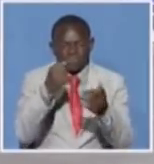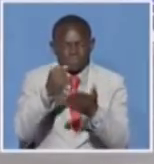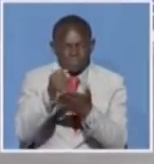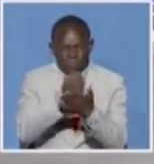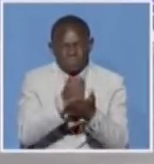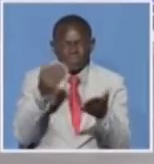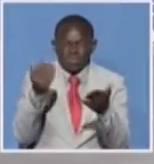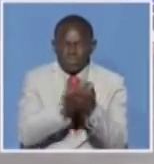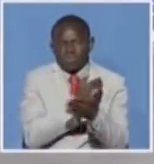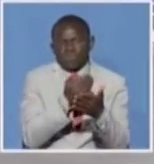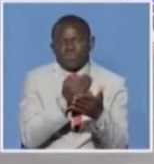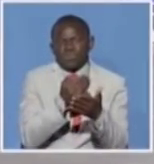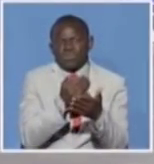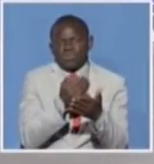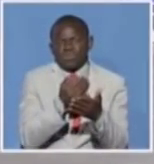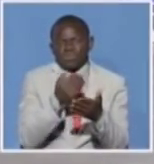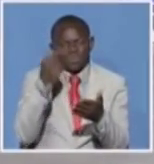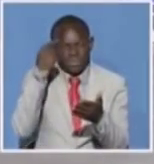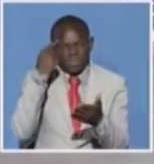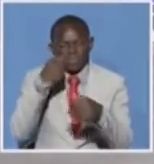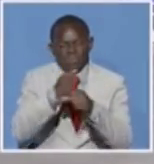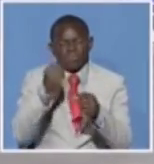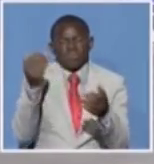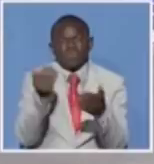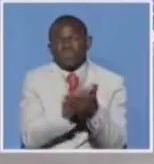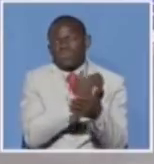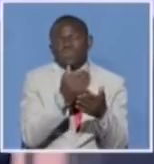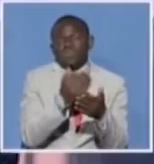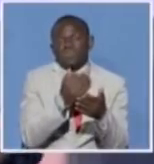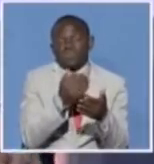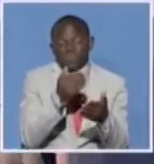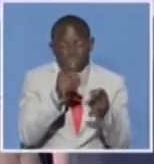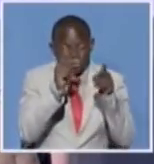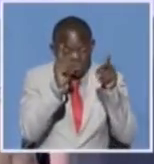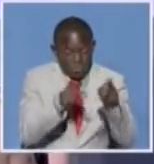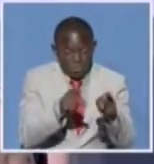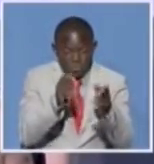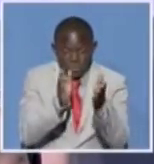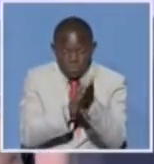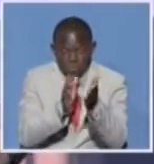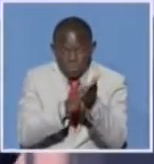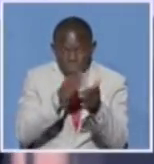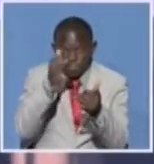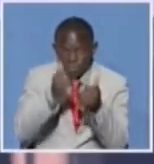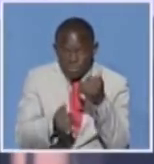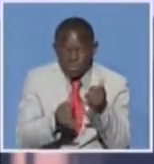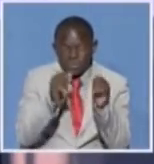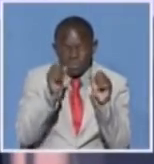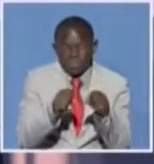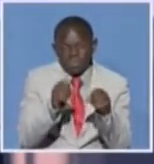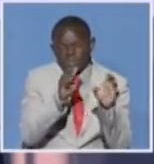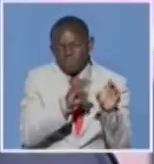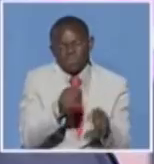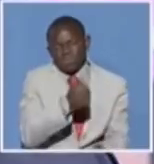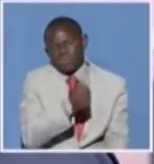when somebody leaves the school, they can do some of the basic aspects and even establish their own